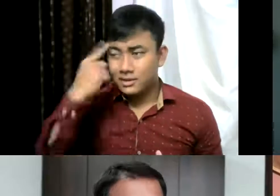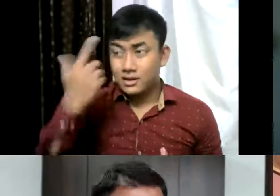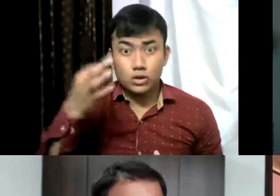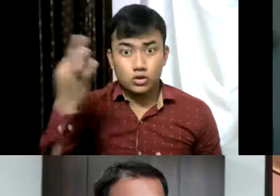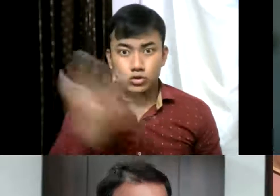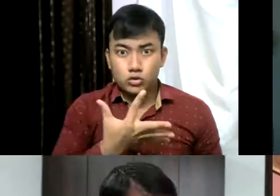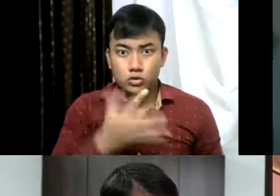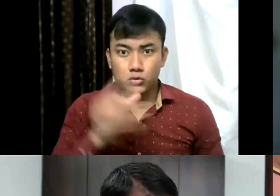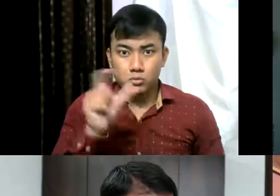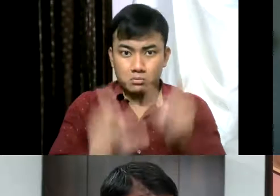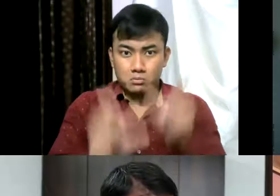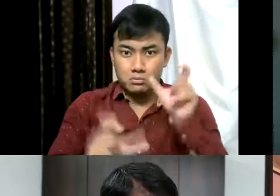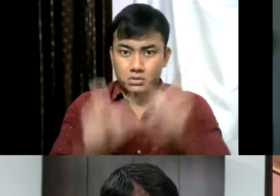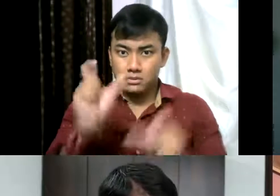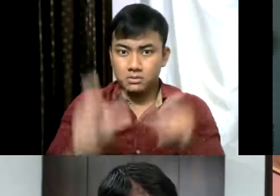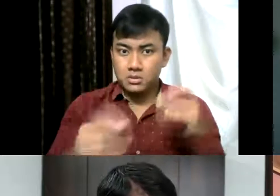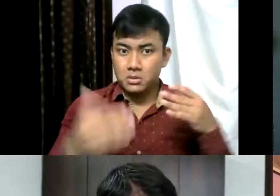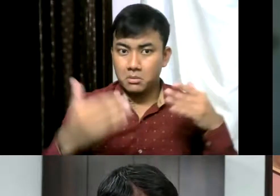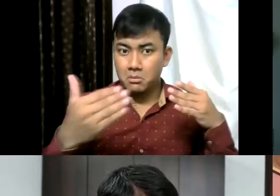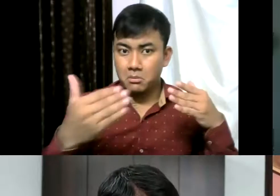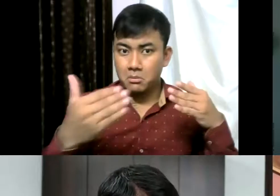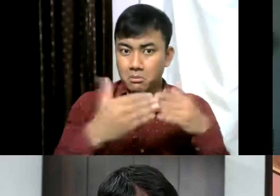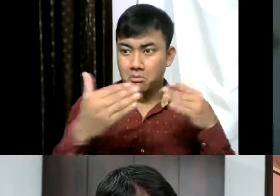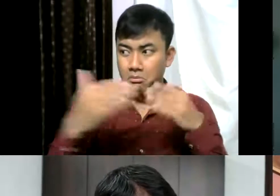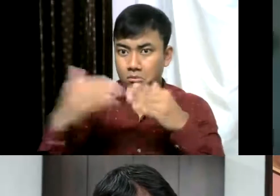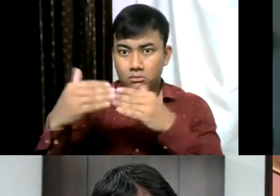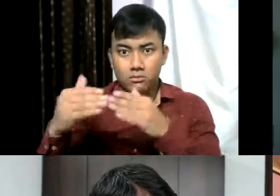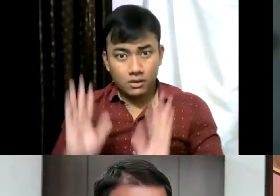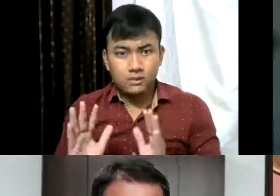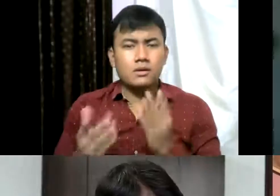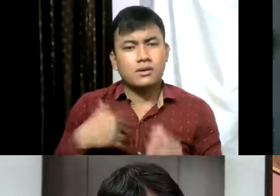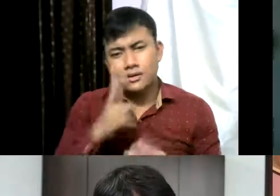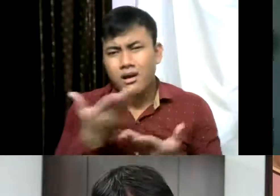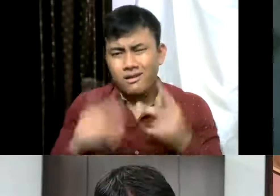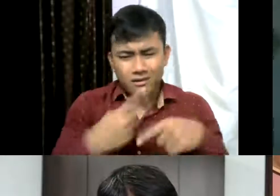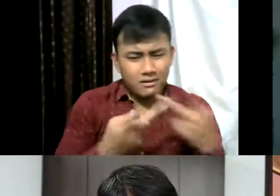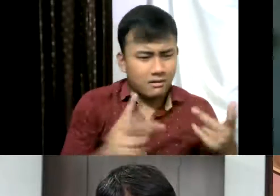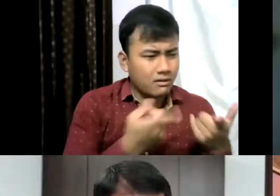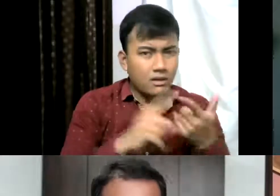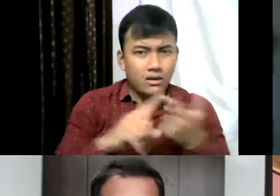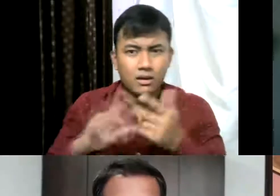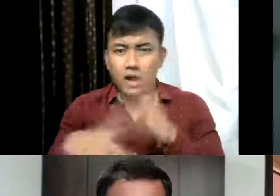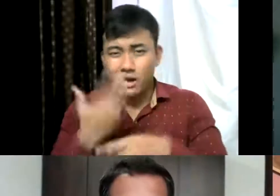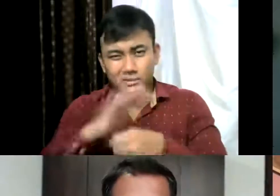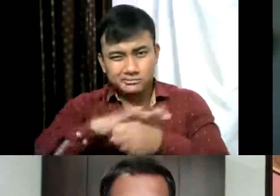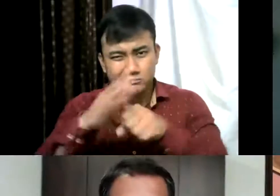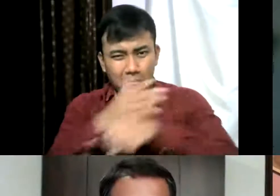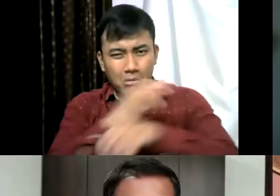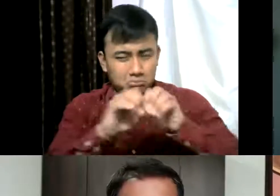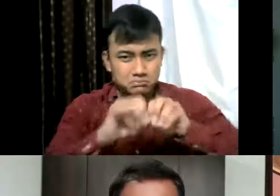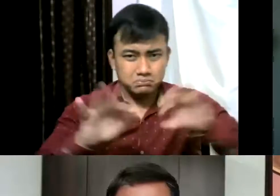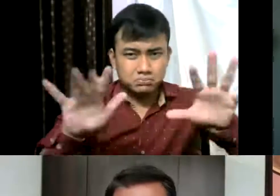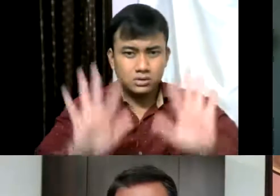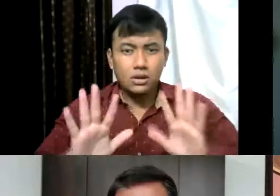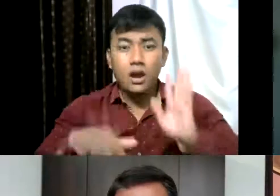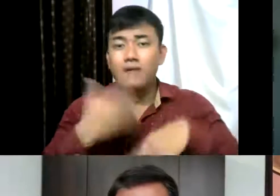So when Ankit spoke about how the first product change that happened as soon as pandemic struck in